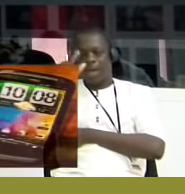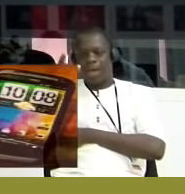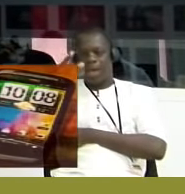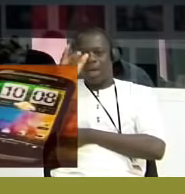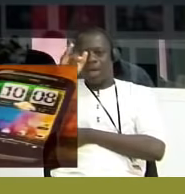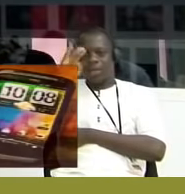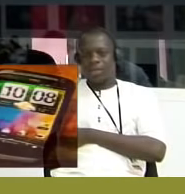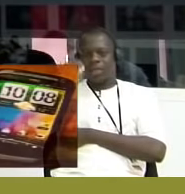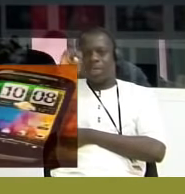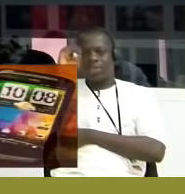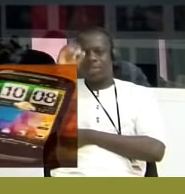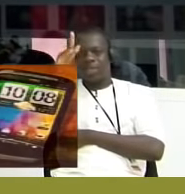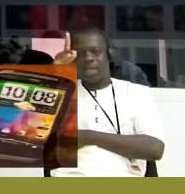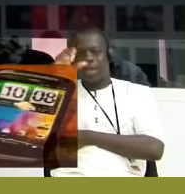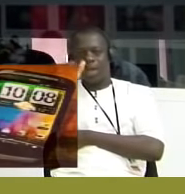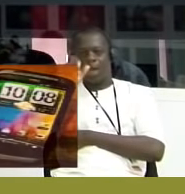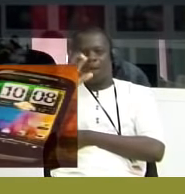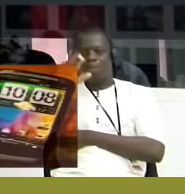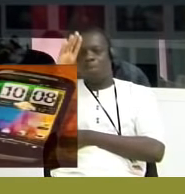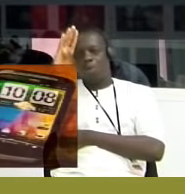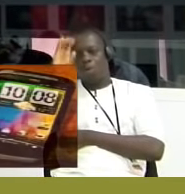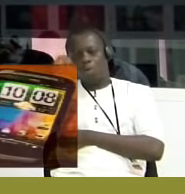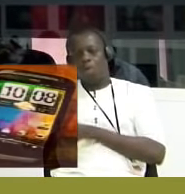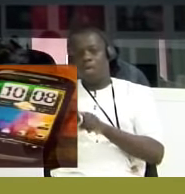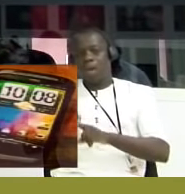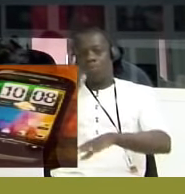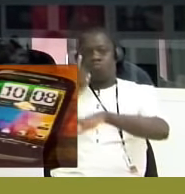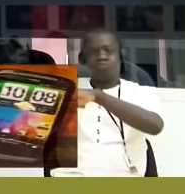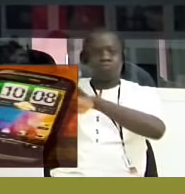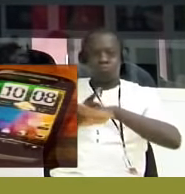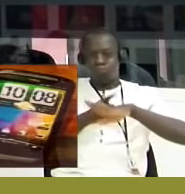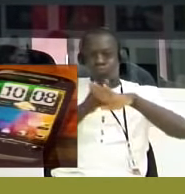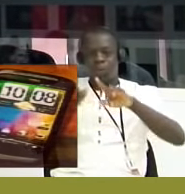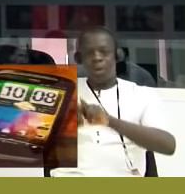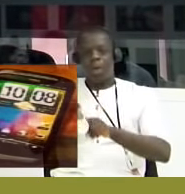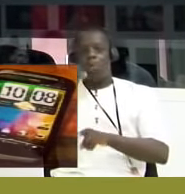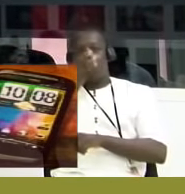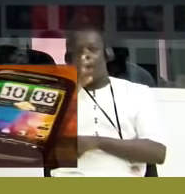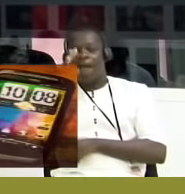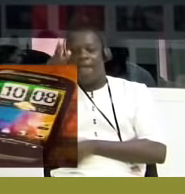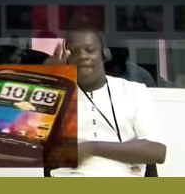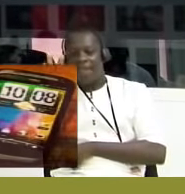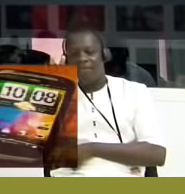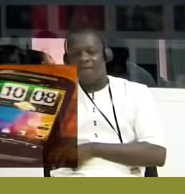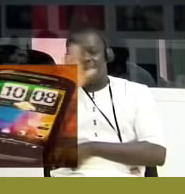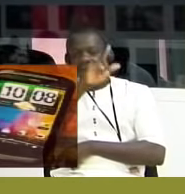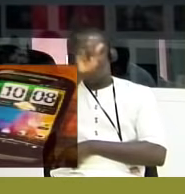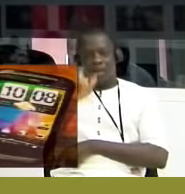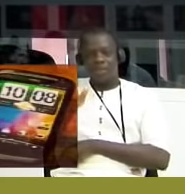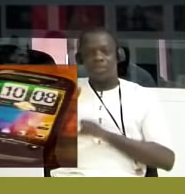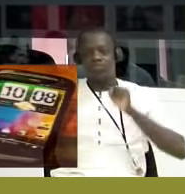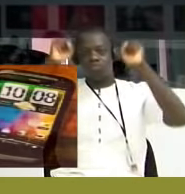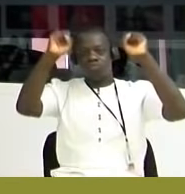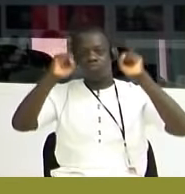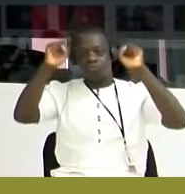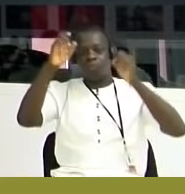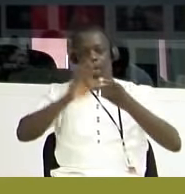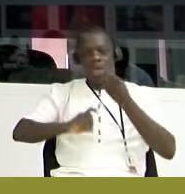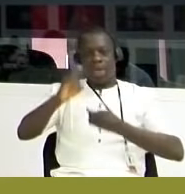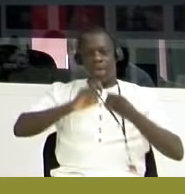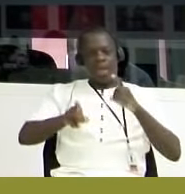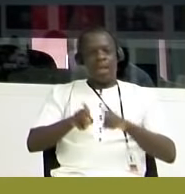again. At that point, when you had the meeting at Gambia College, had there been a demonstration prior to the